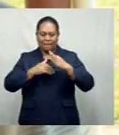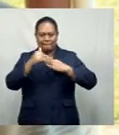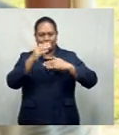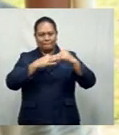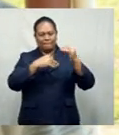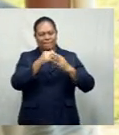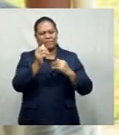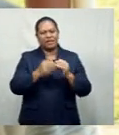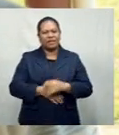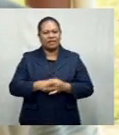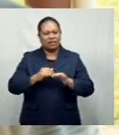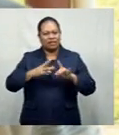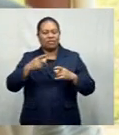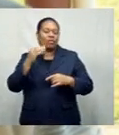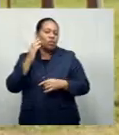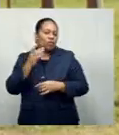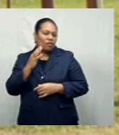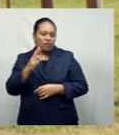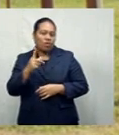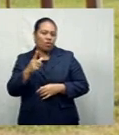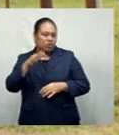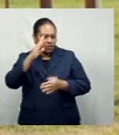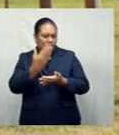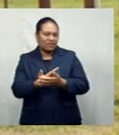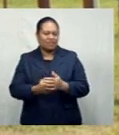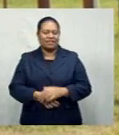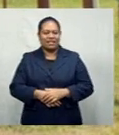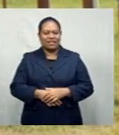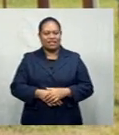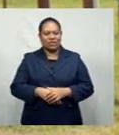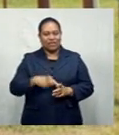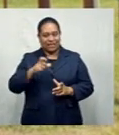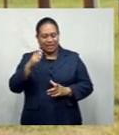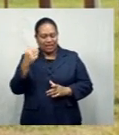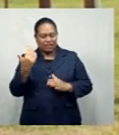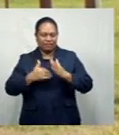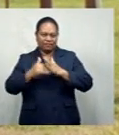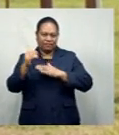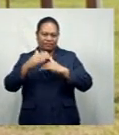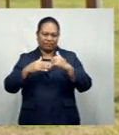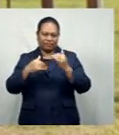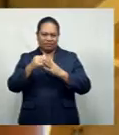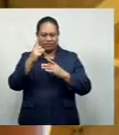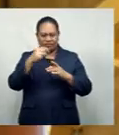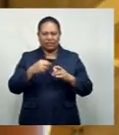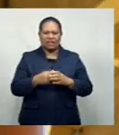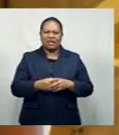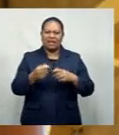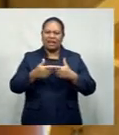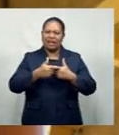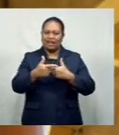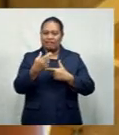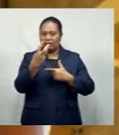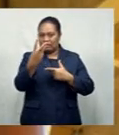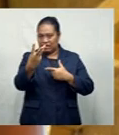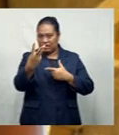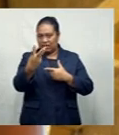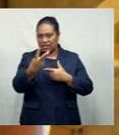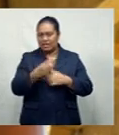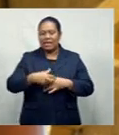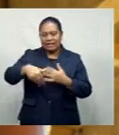wash bay for the students. The temporary classrooms are built to withstand a Category 3 cyclone and cost